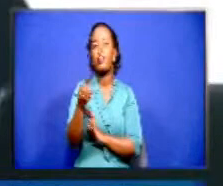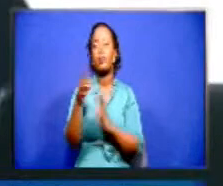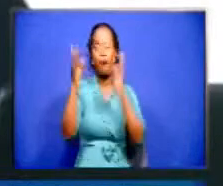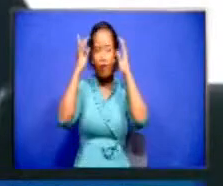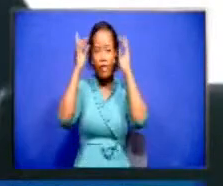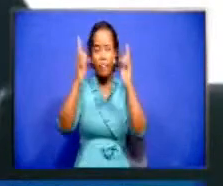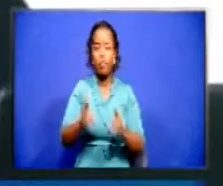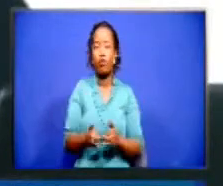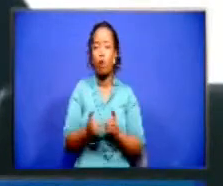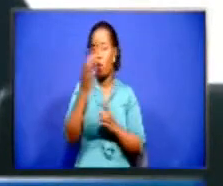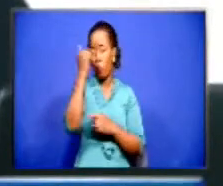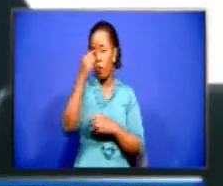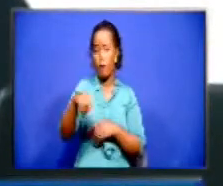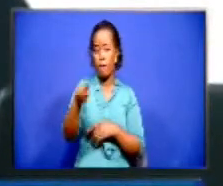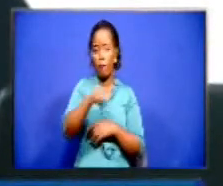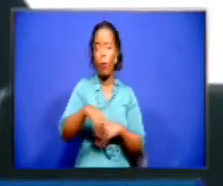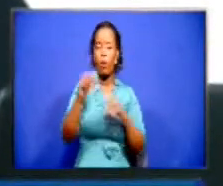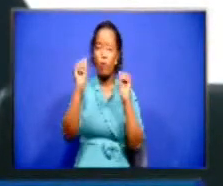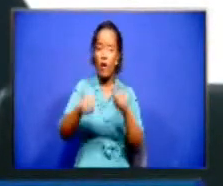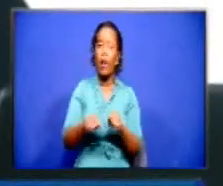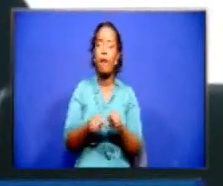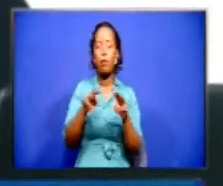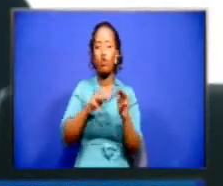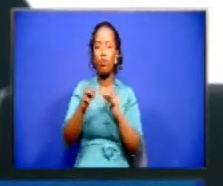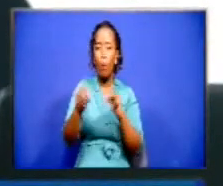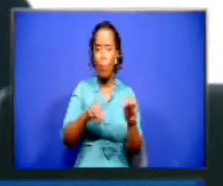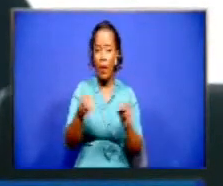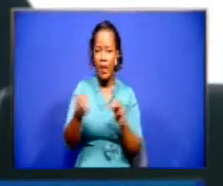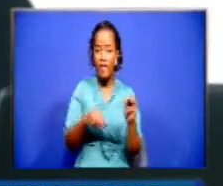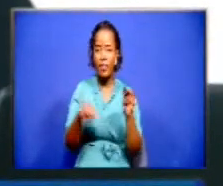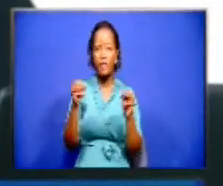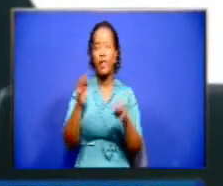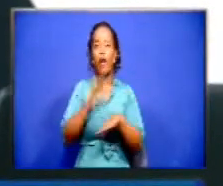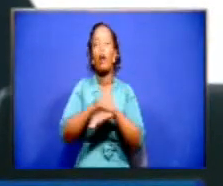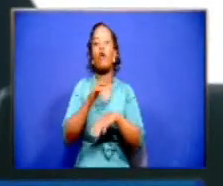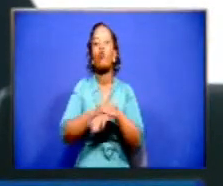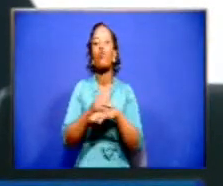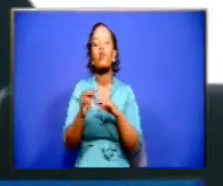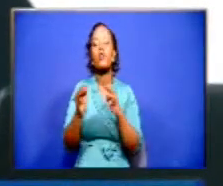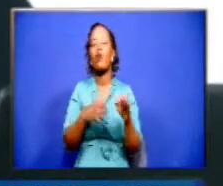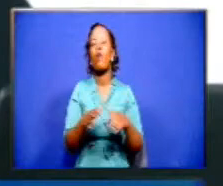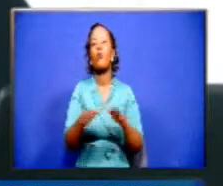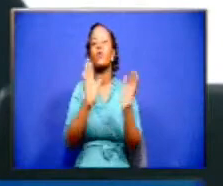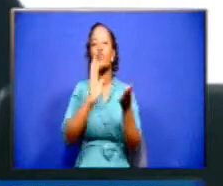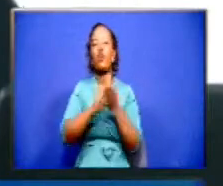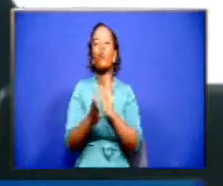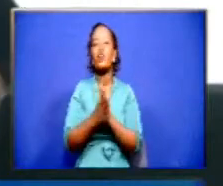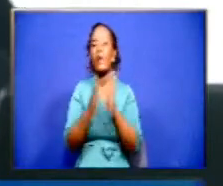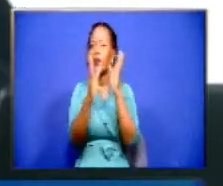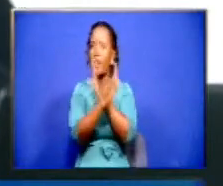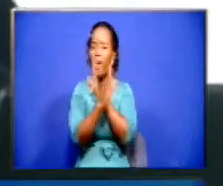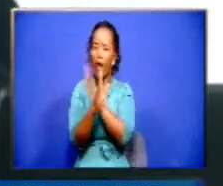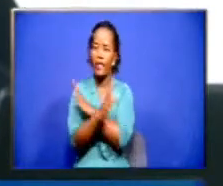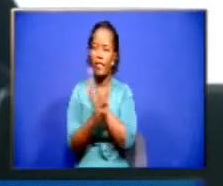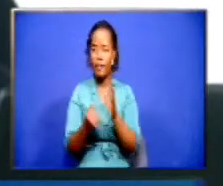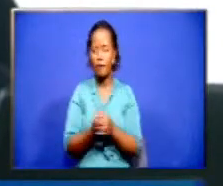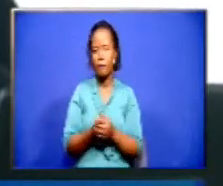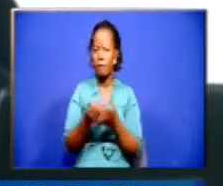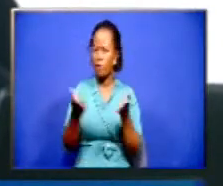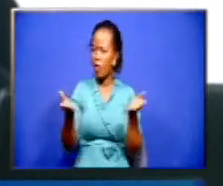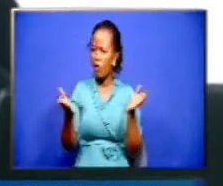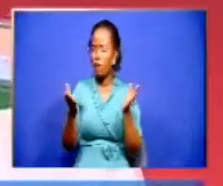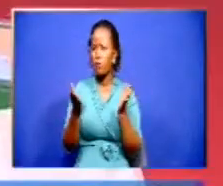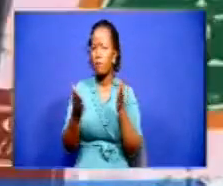jurisdiction, so that we are able to manage that in an effective manner without hiding faces playing